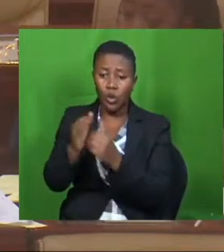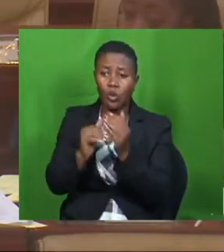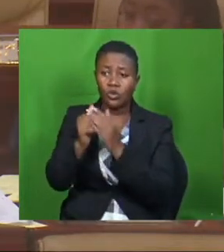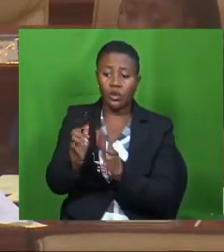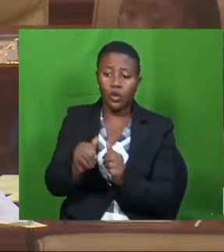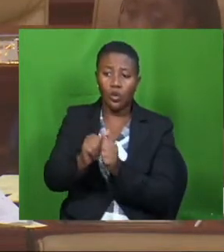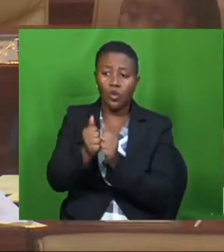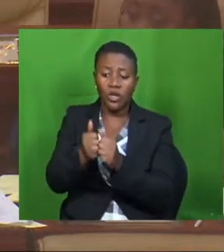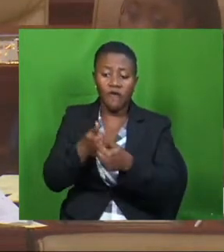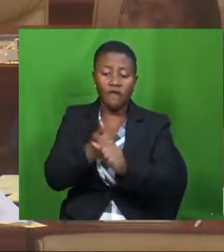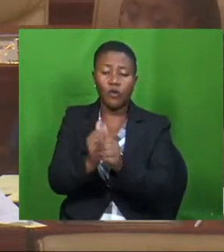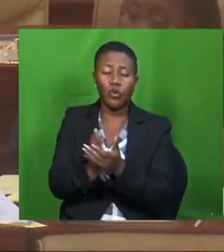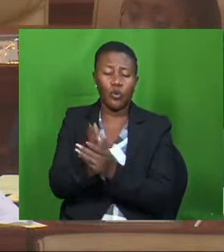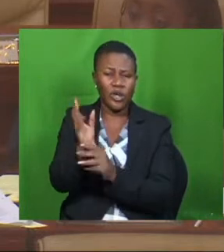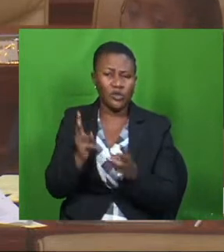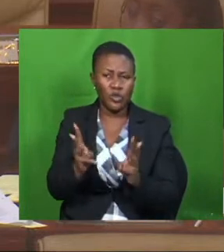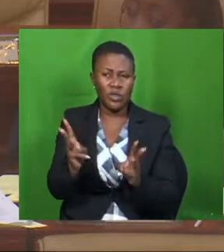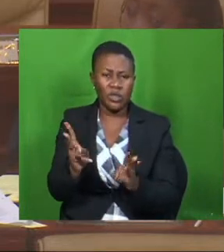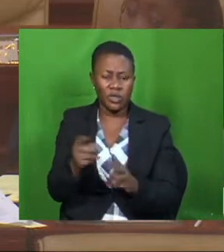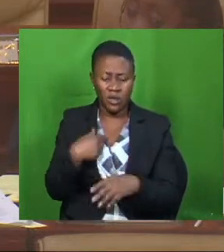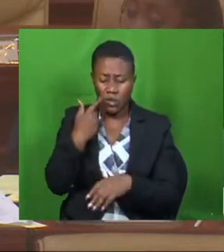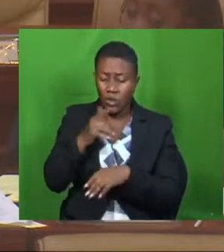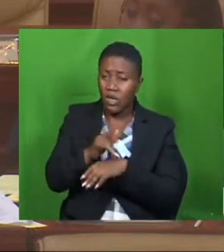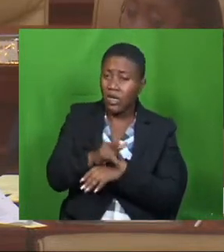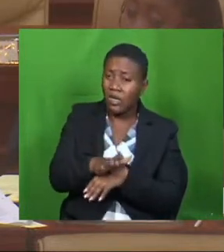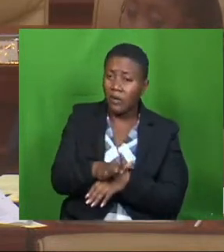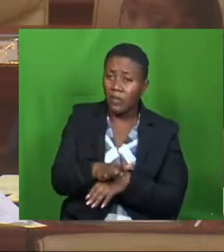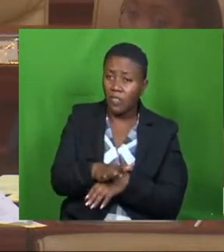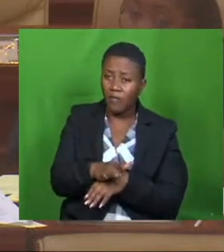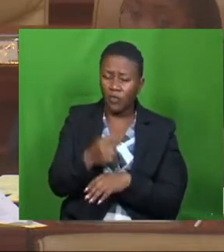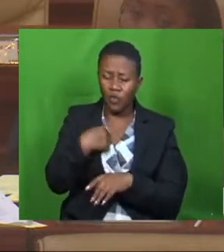procurement, and so I'm taking you to paragraph